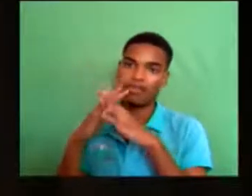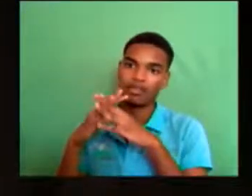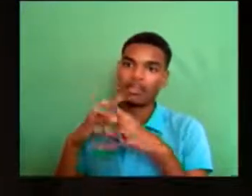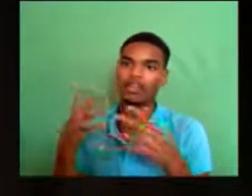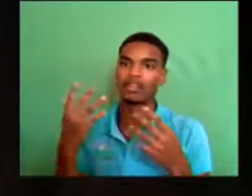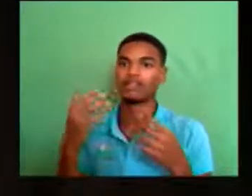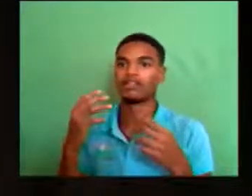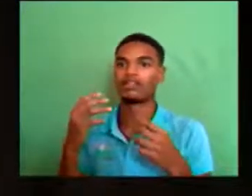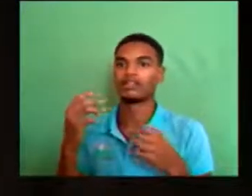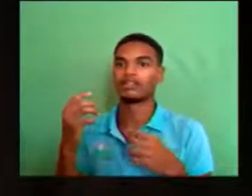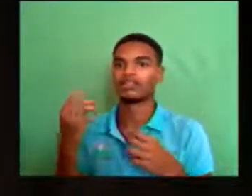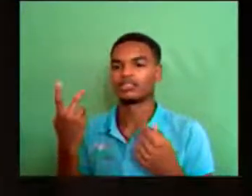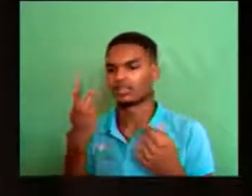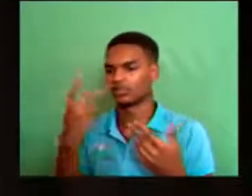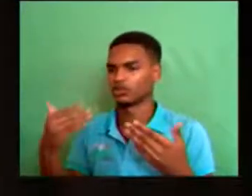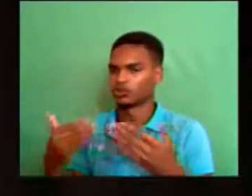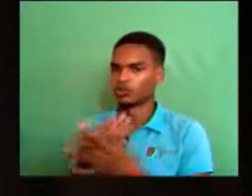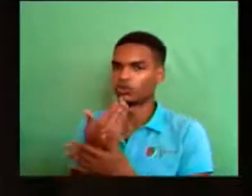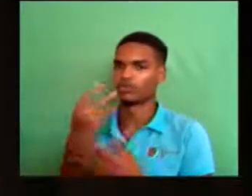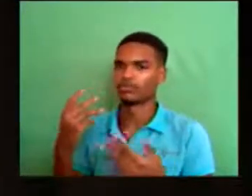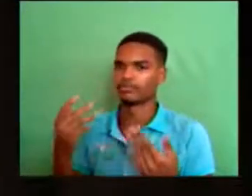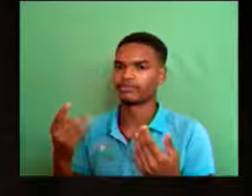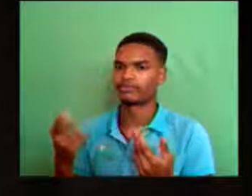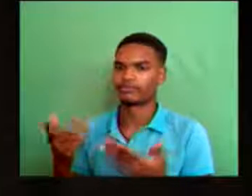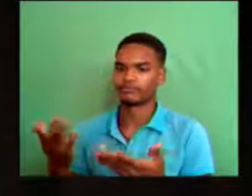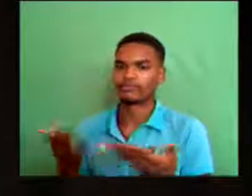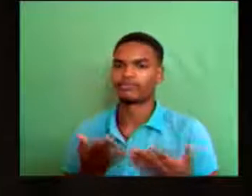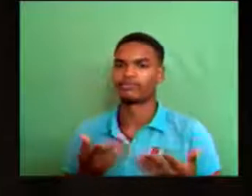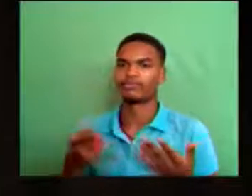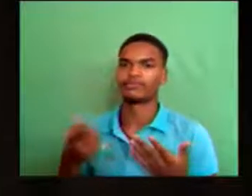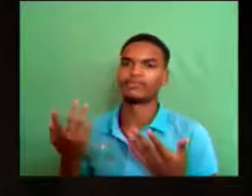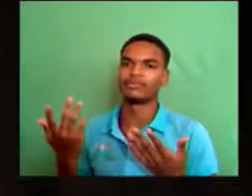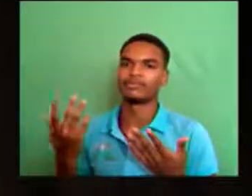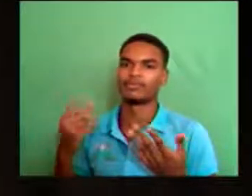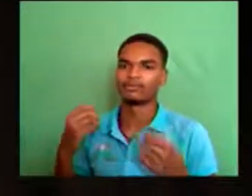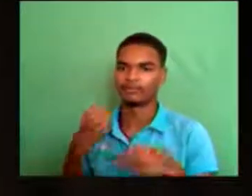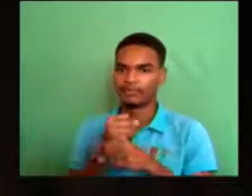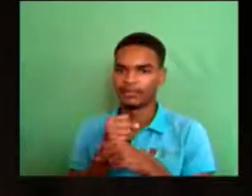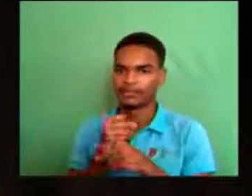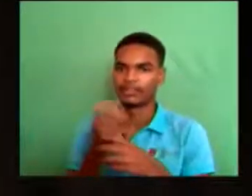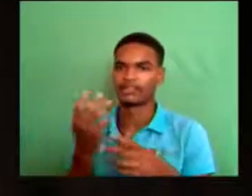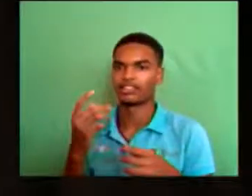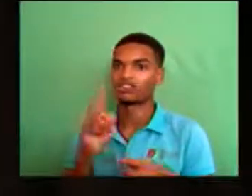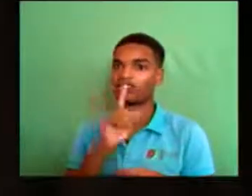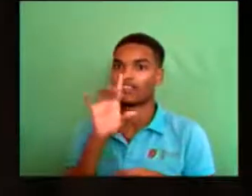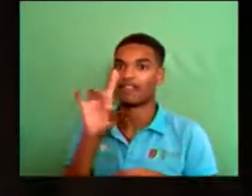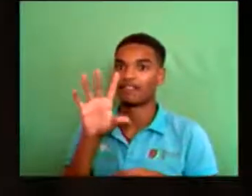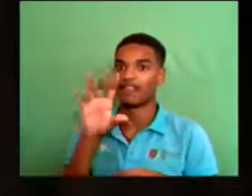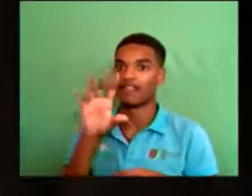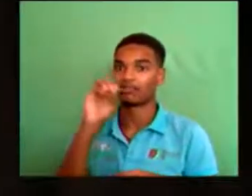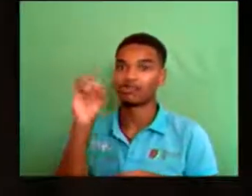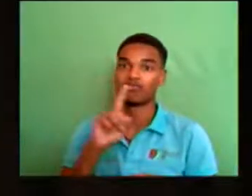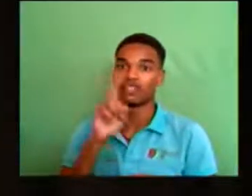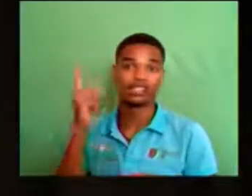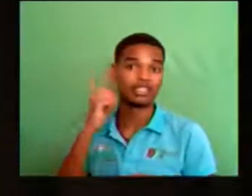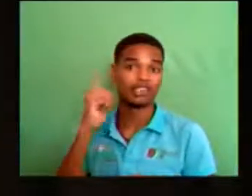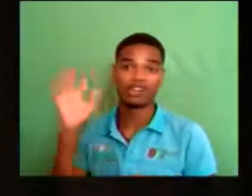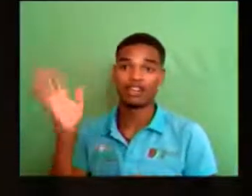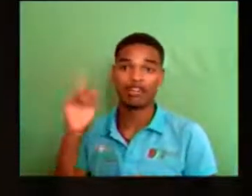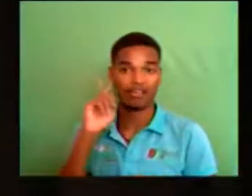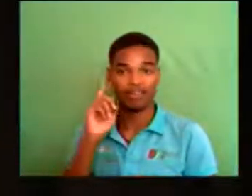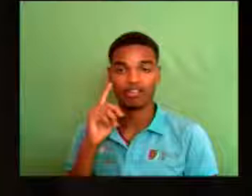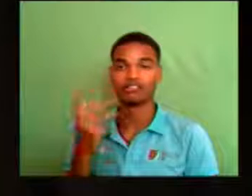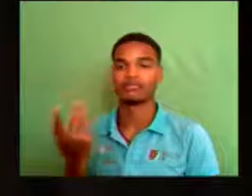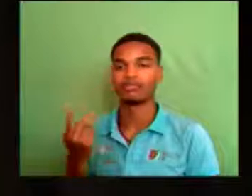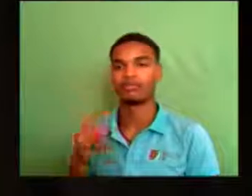new product that's coming out onto the market. 85% is unheard of, as far as we definitely want